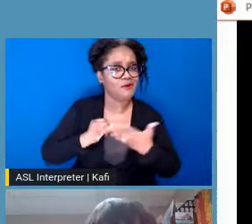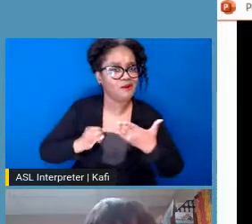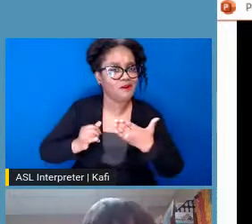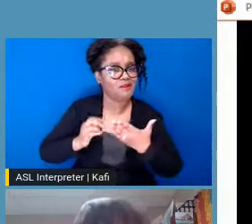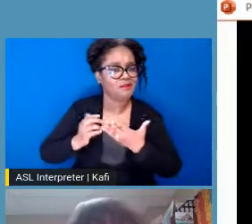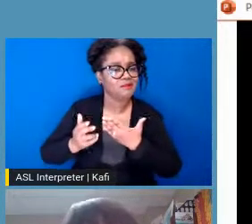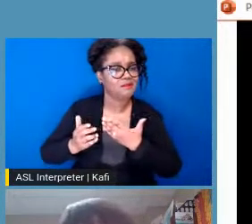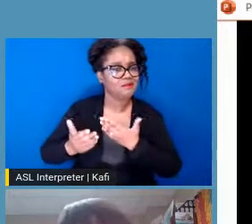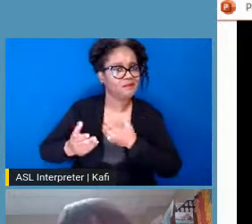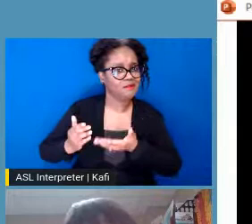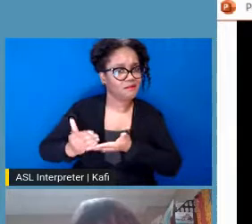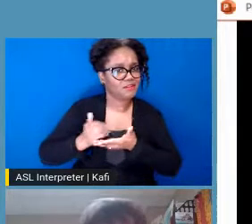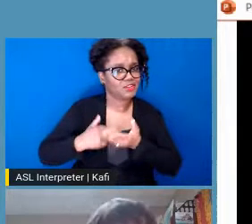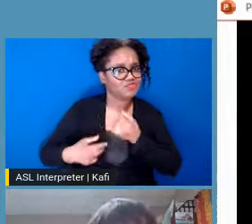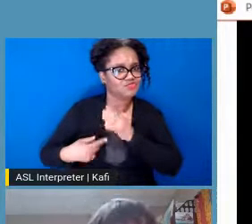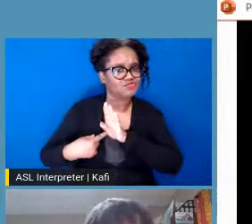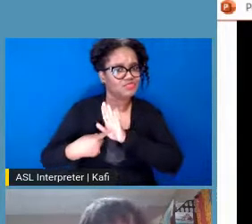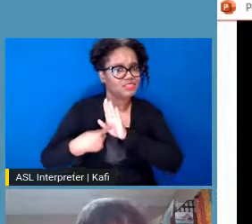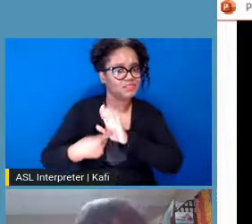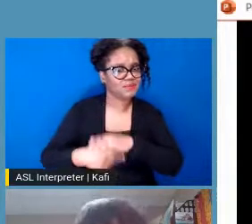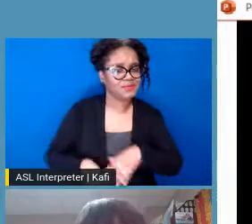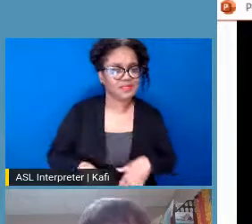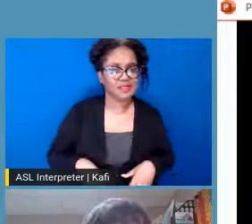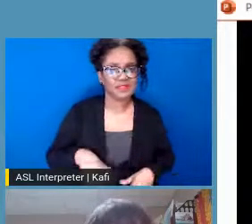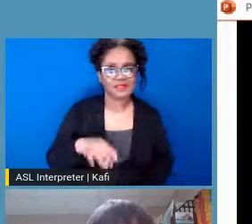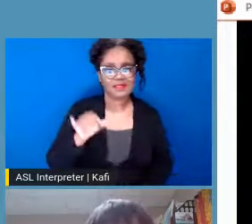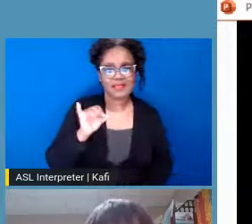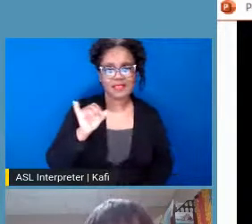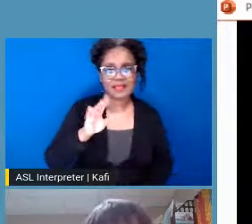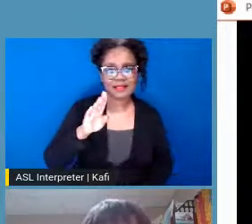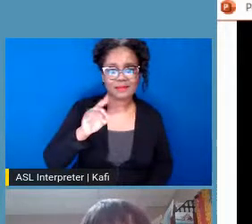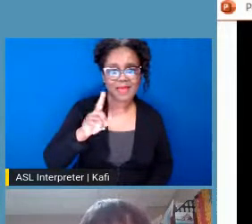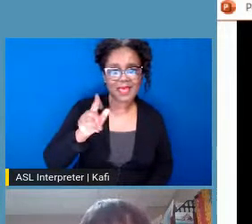So things like the Badlands, the Campanile, family photo,